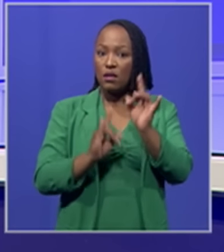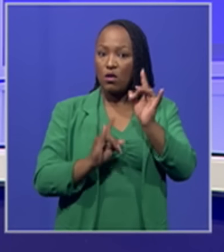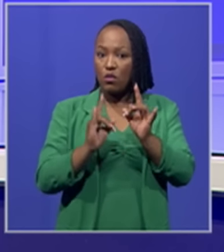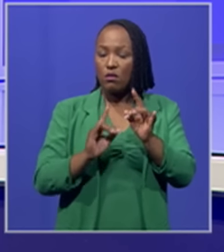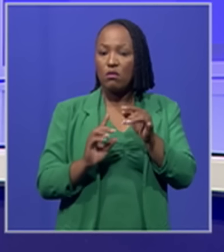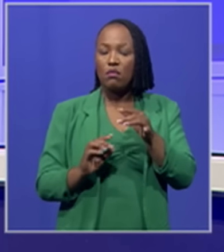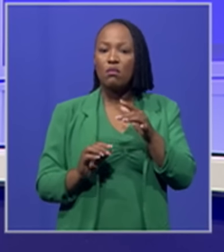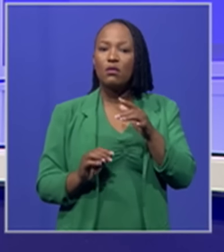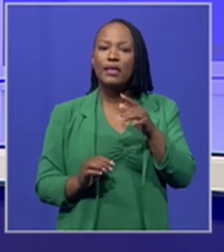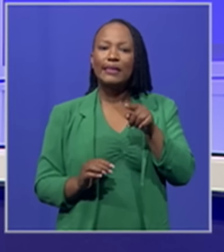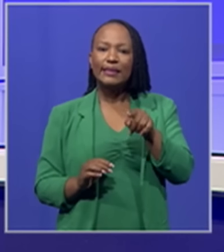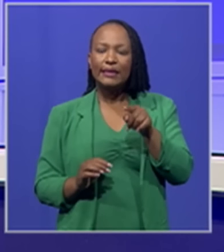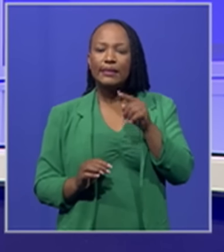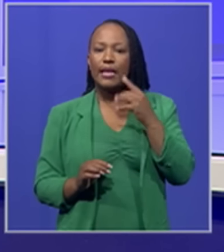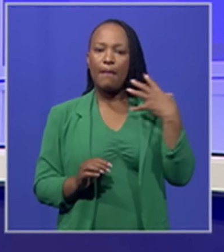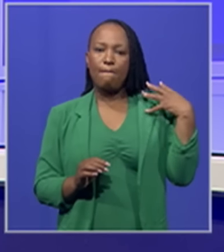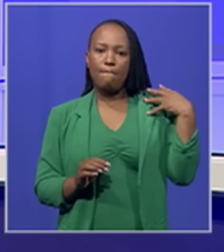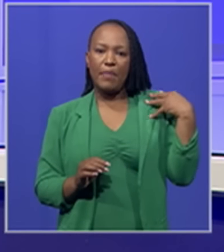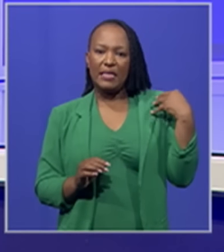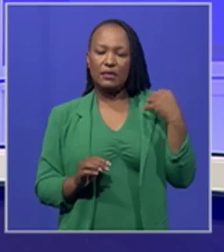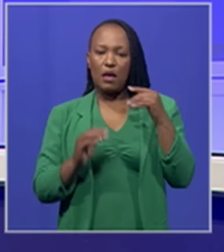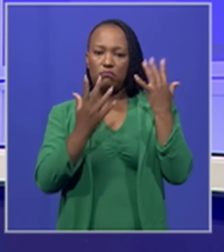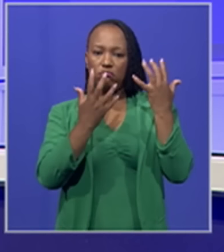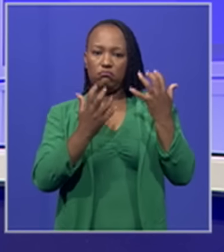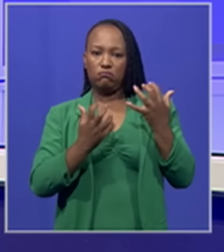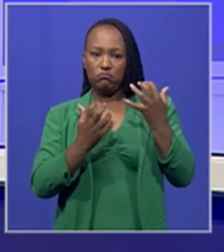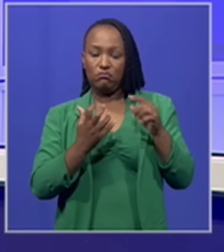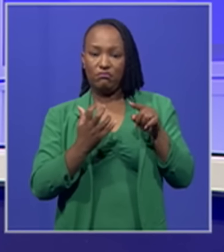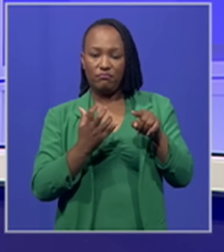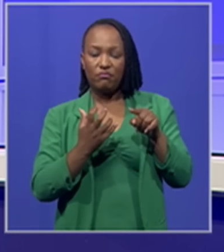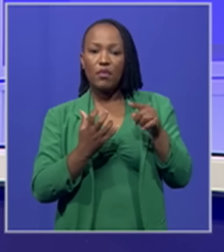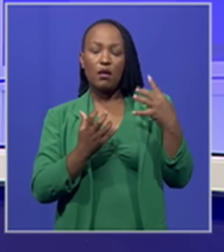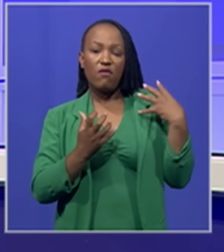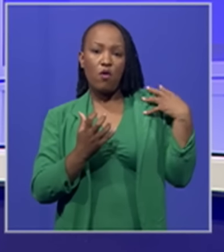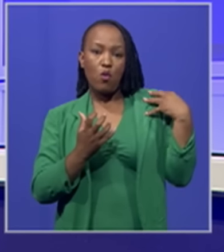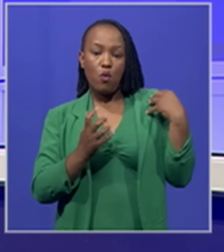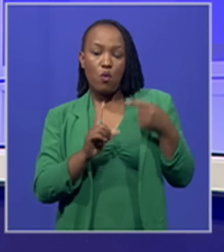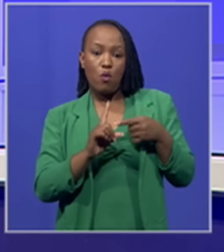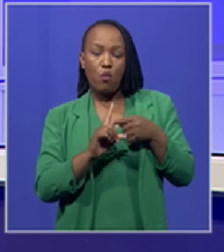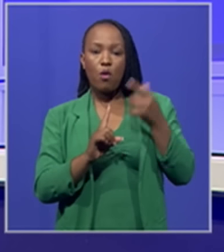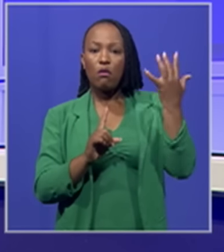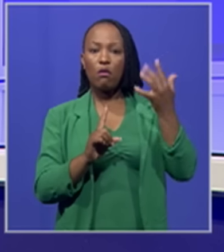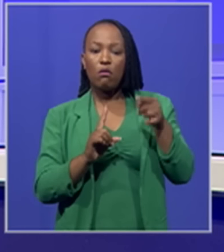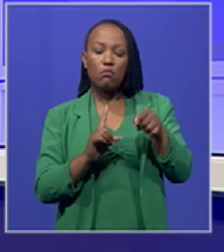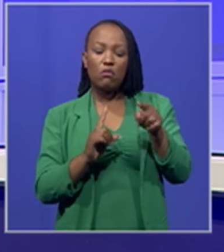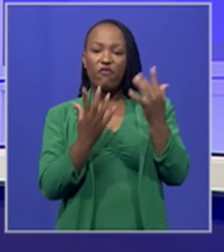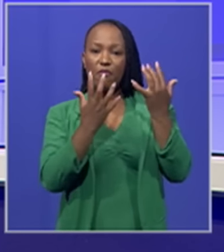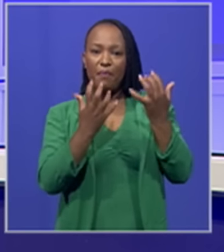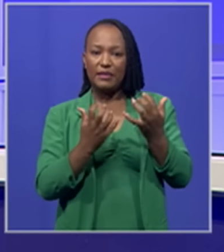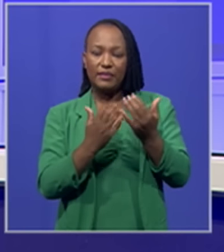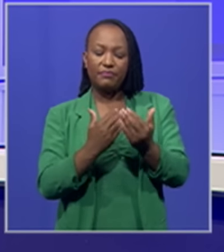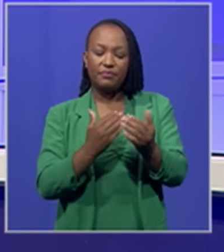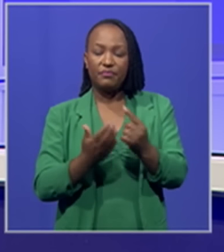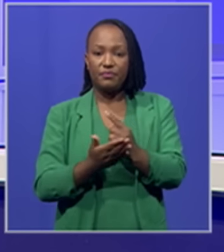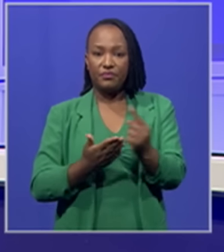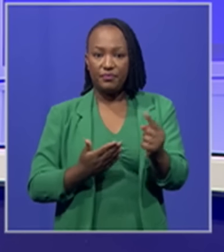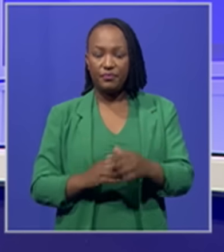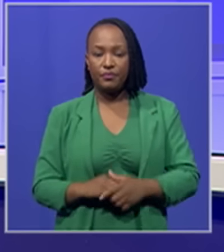jaaka tona ya matlole Enoch Godongwana a ipaakanyetsa go ka neelana ka puo ya tekanyetsokabo ya setšhaba mo bekeng eno.